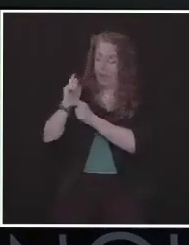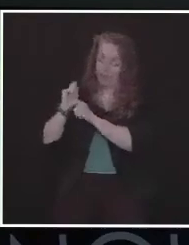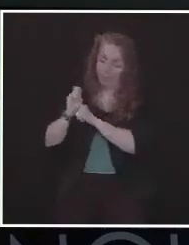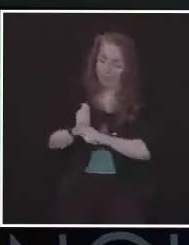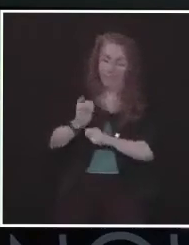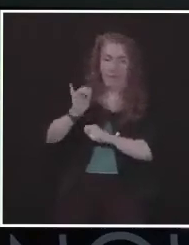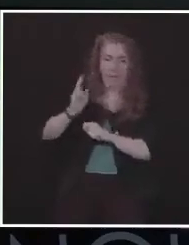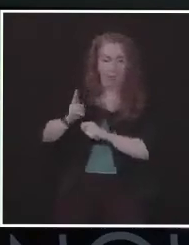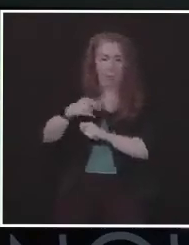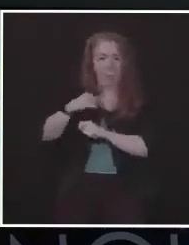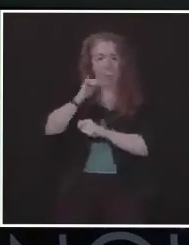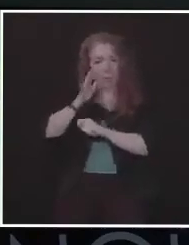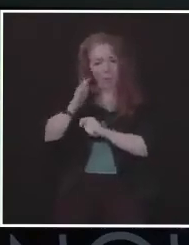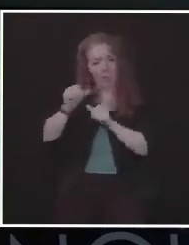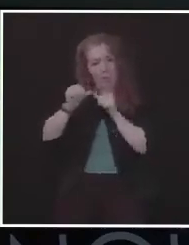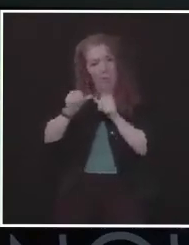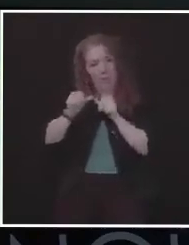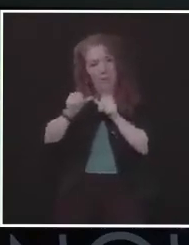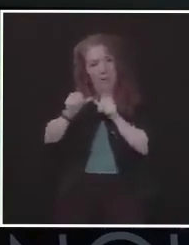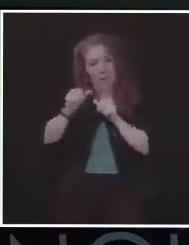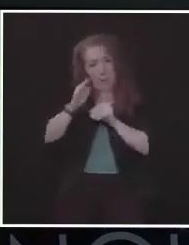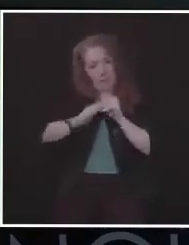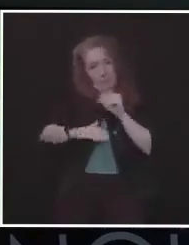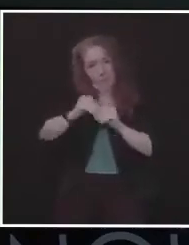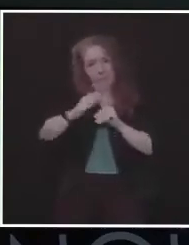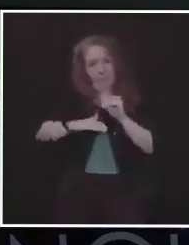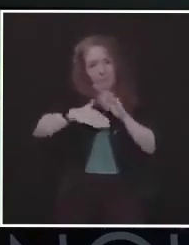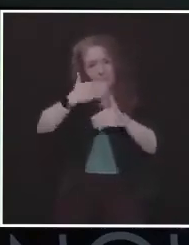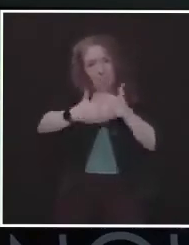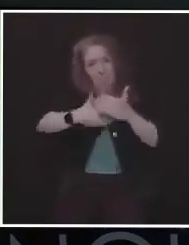moon and we go on to Mars.